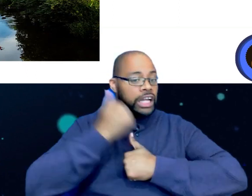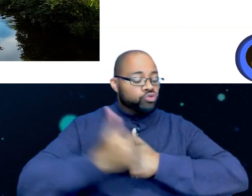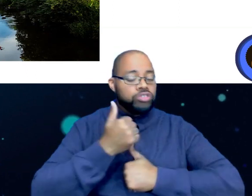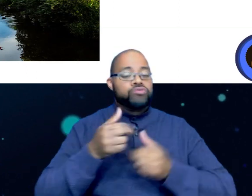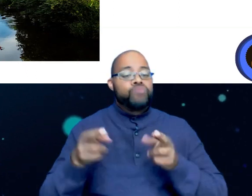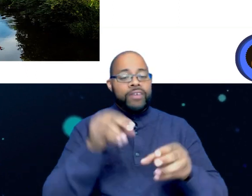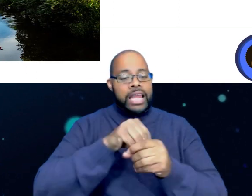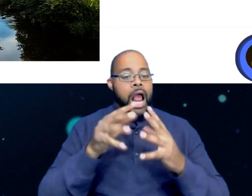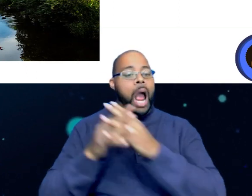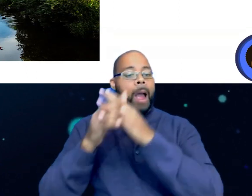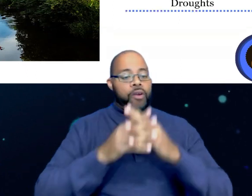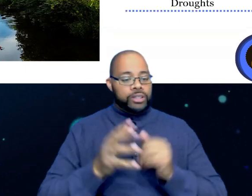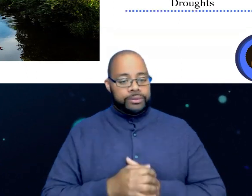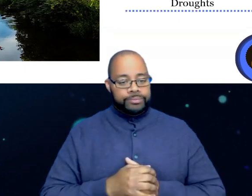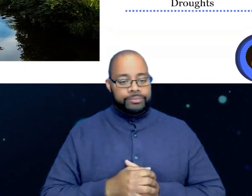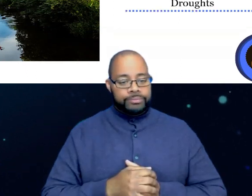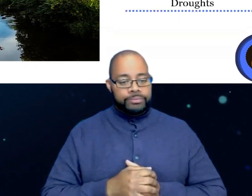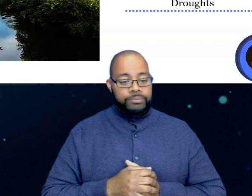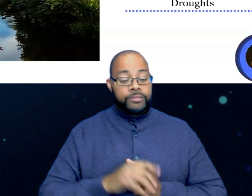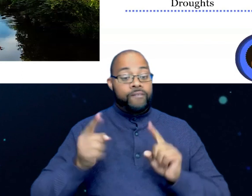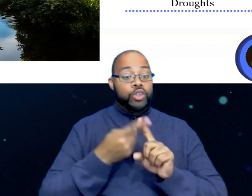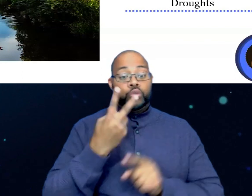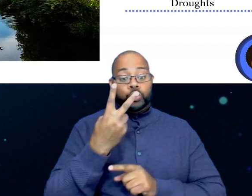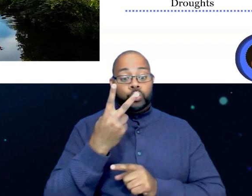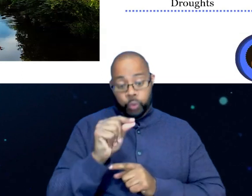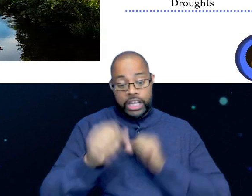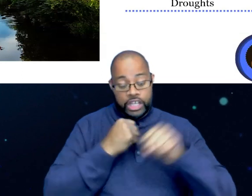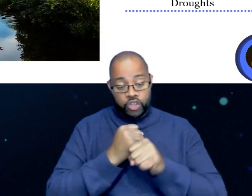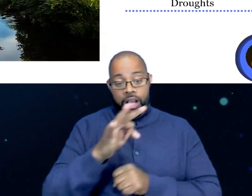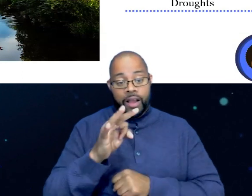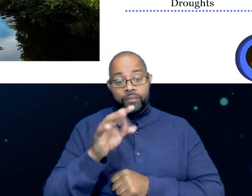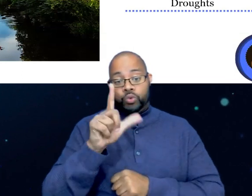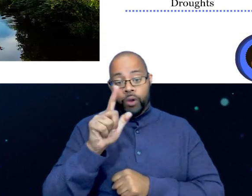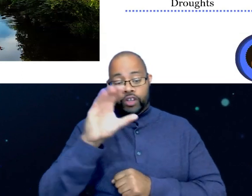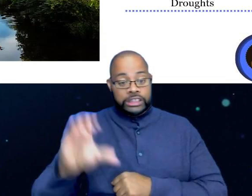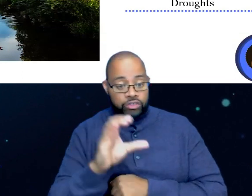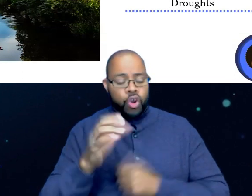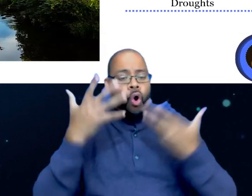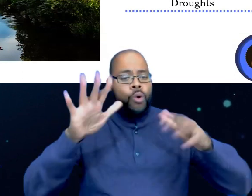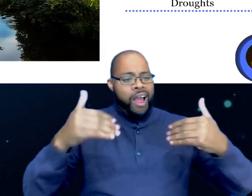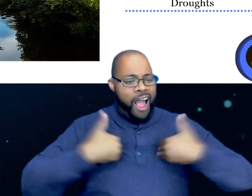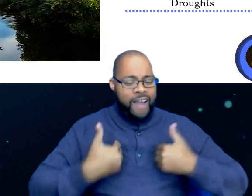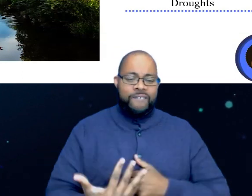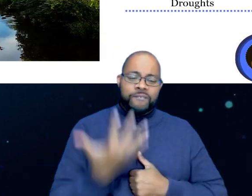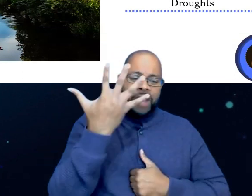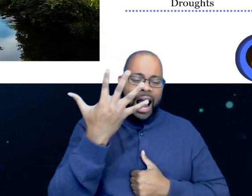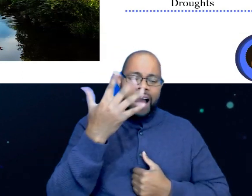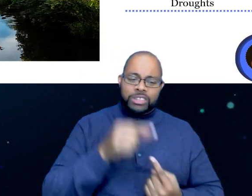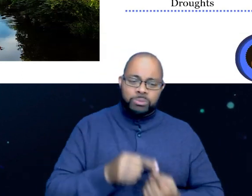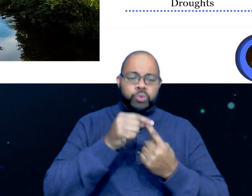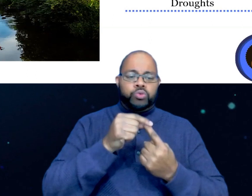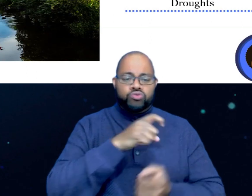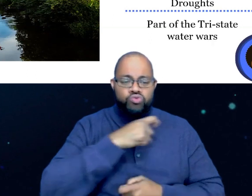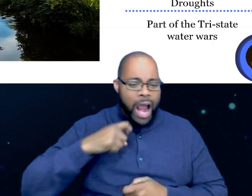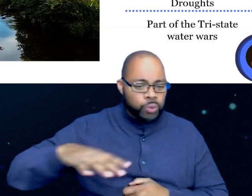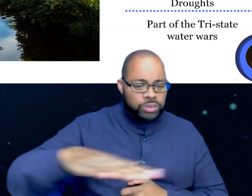rivers in America. In the first two decades of the 21st century, it already had five distinct